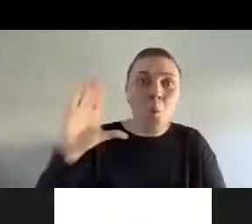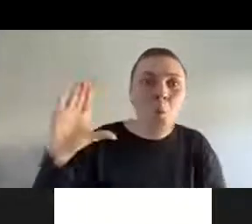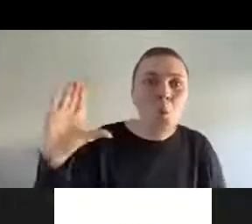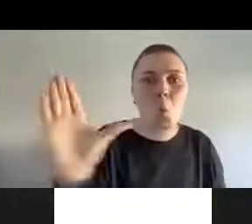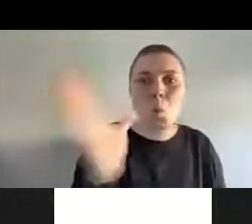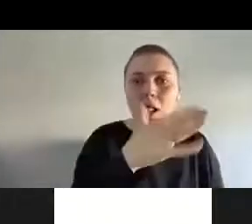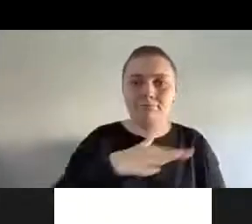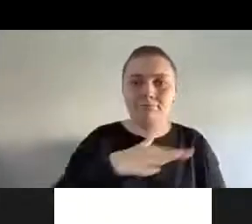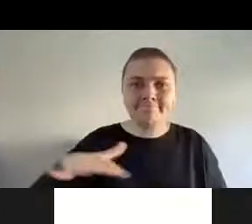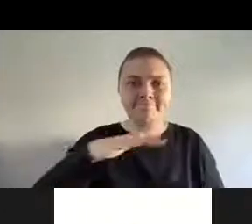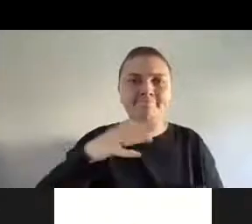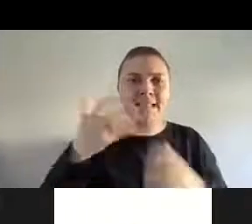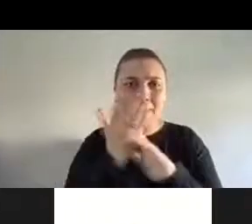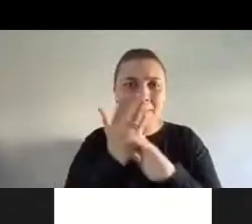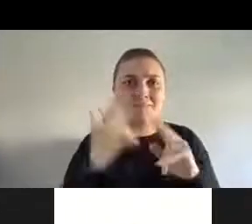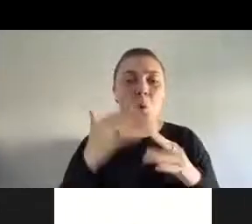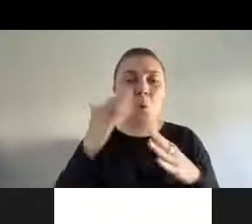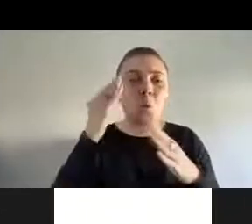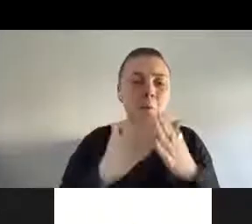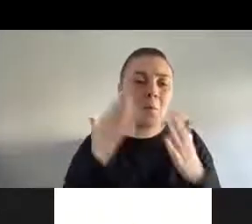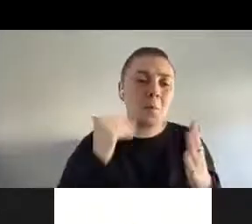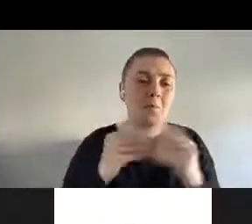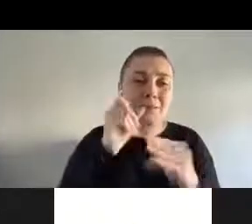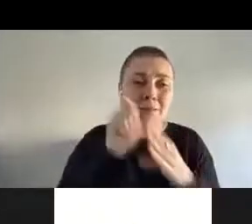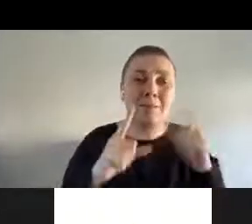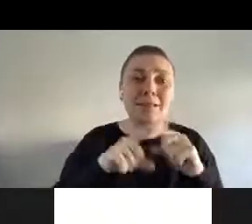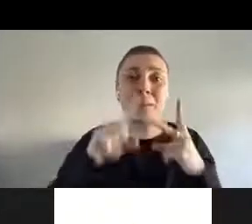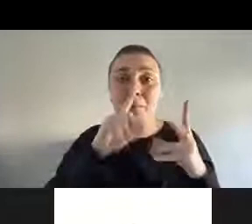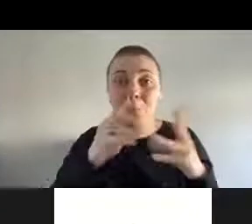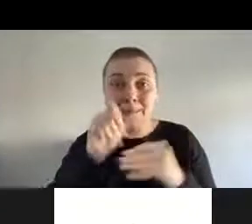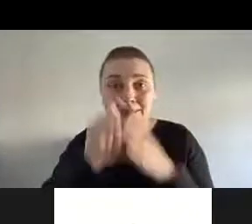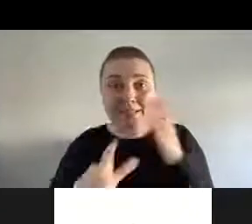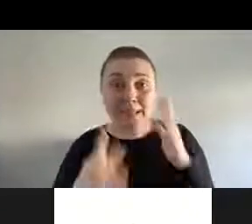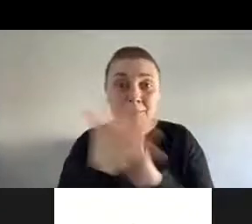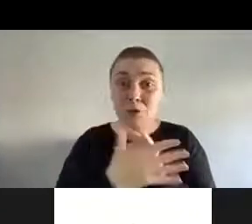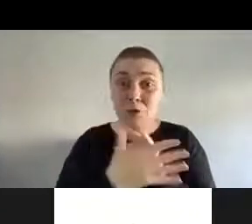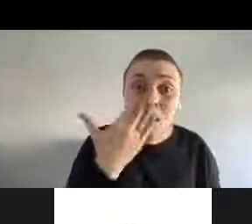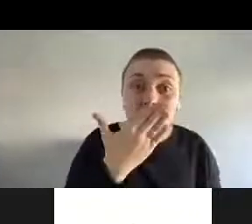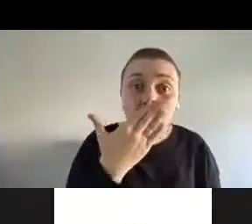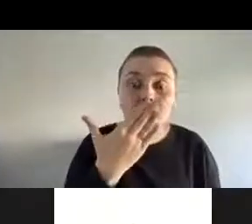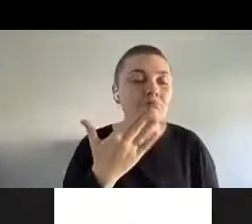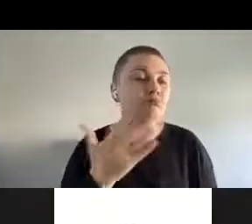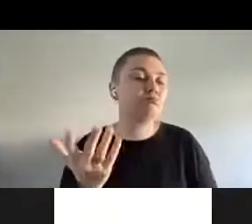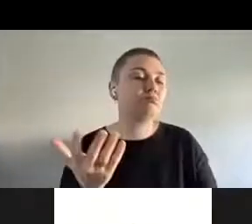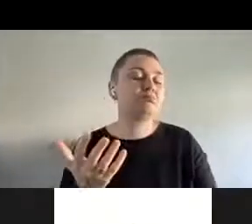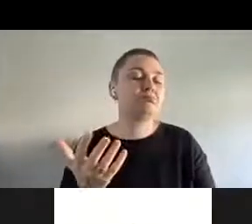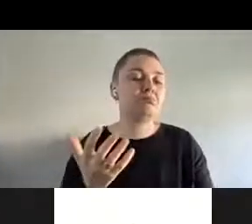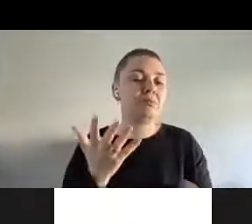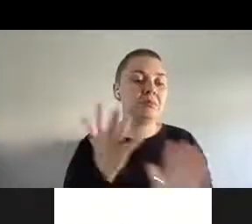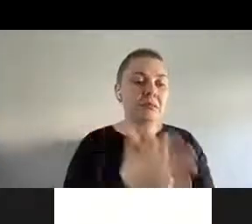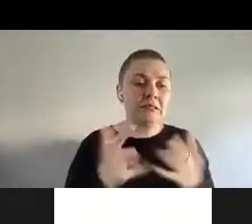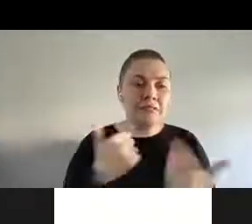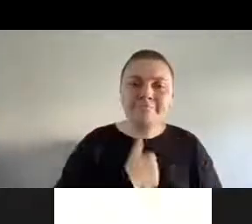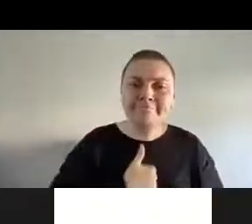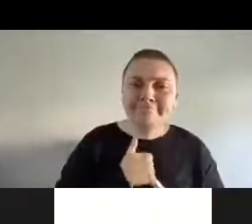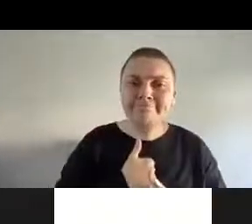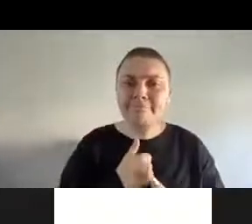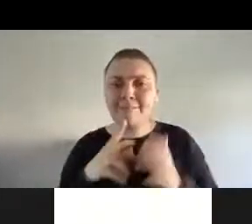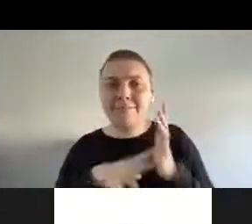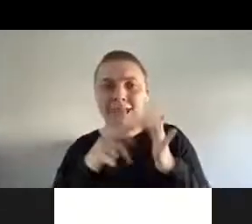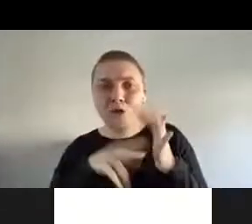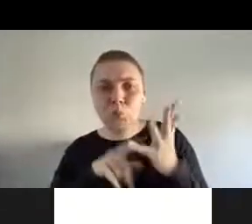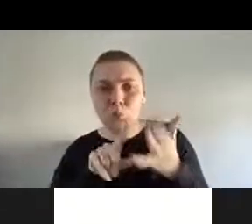women with disabilities and people with disabilities. So this means schools, this means entertainment venues,